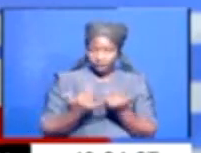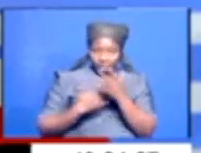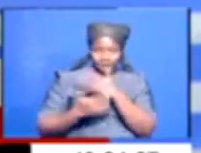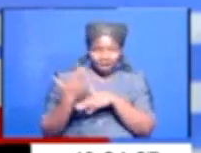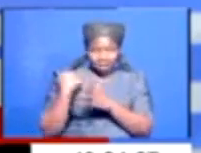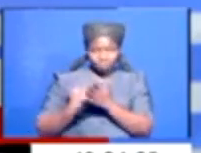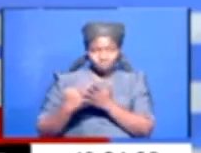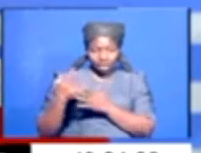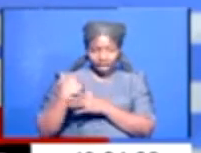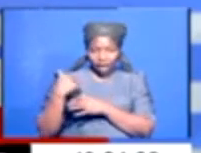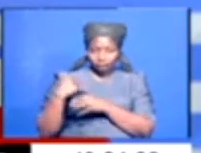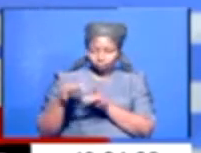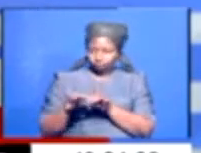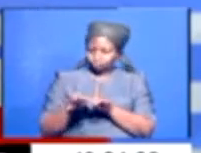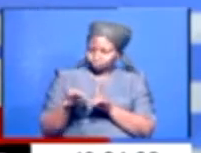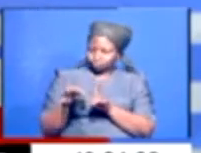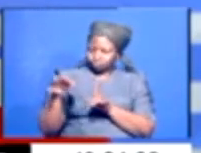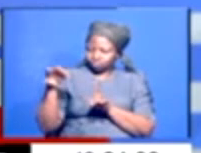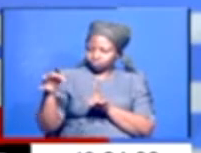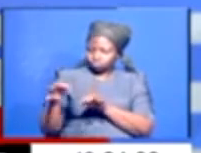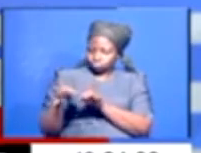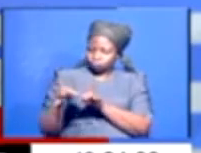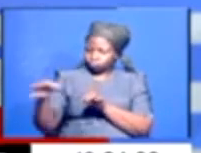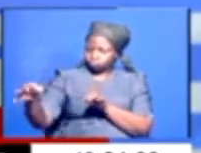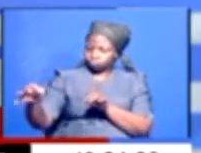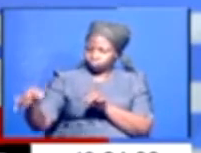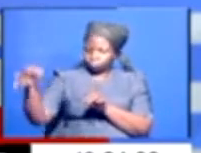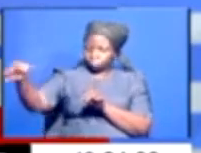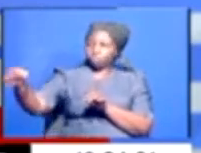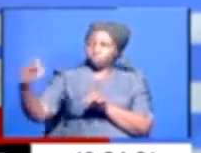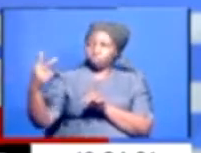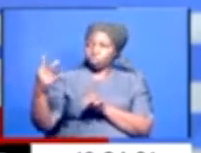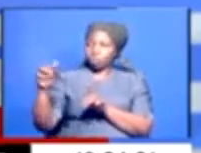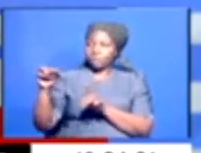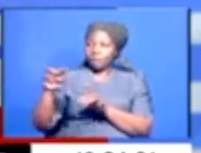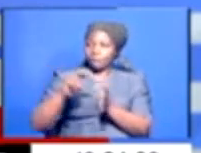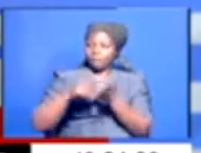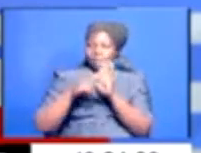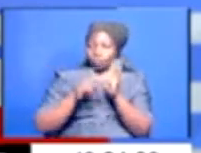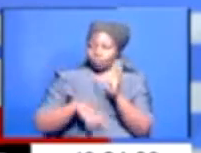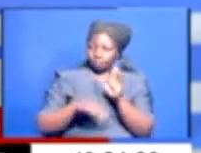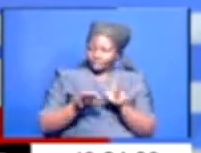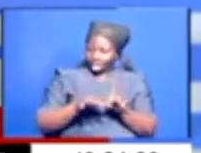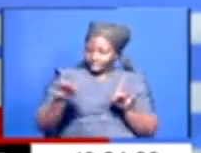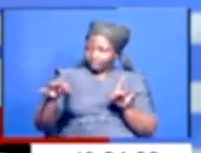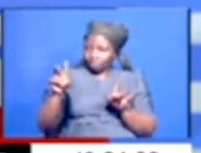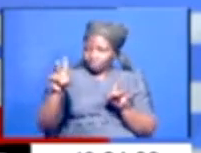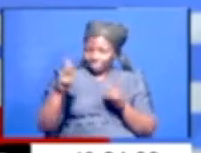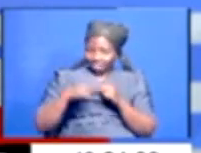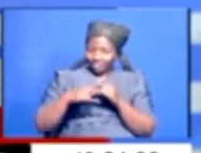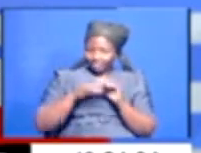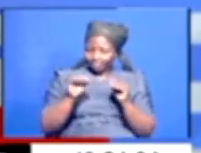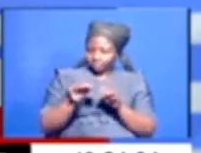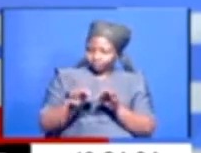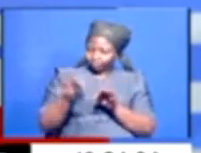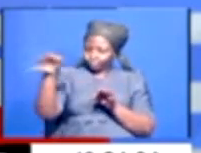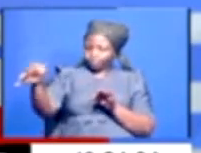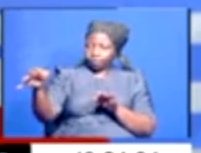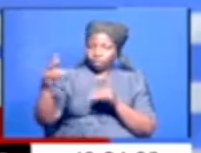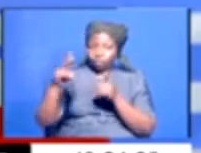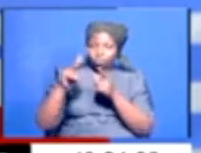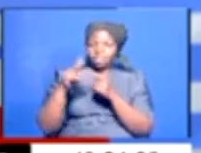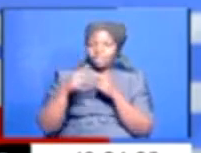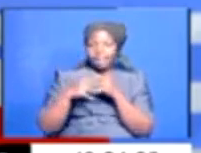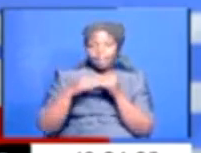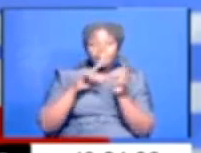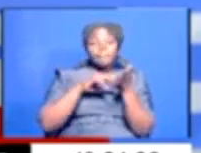around 2 meters. So it means I'm not 27, but I'm going to 29. Mm-hmm. So it means the workout